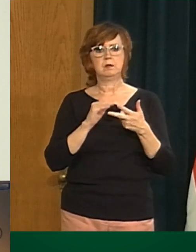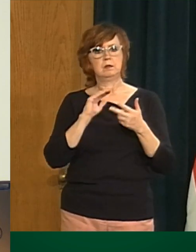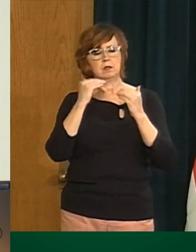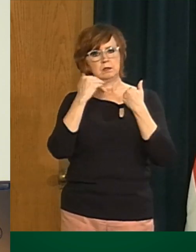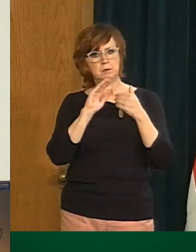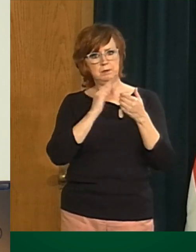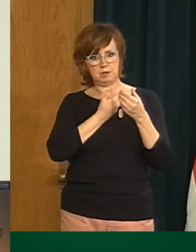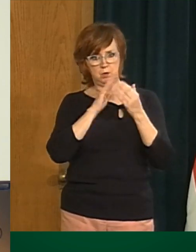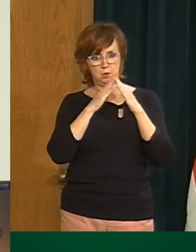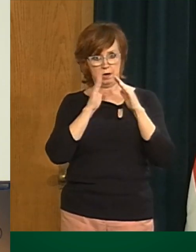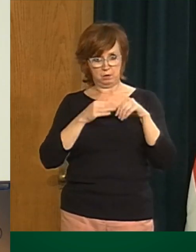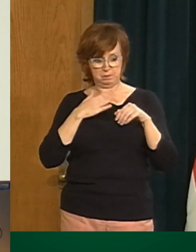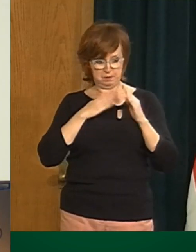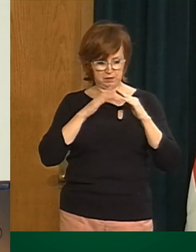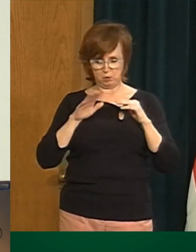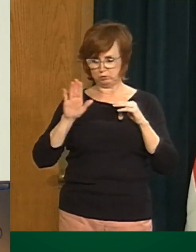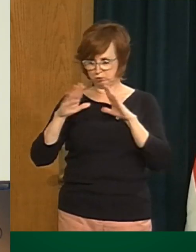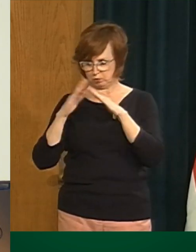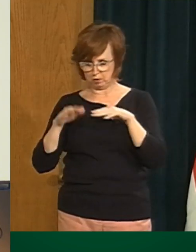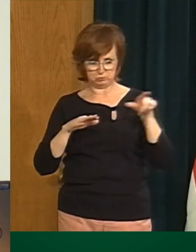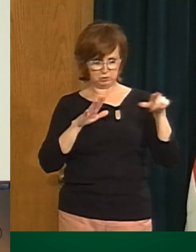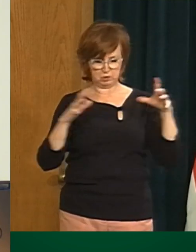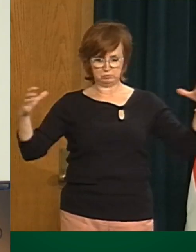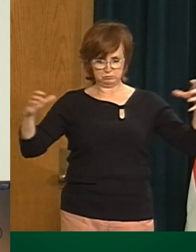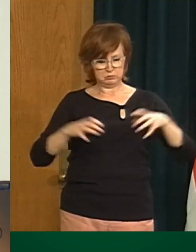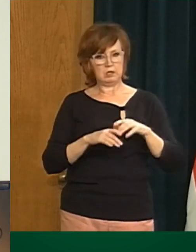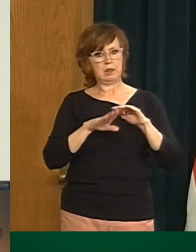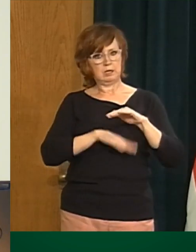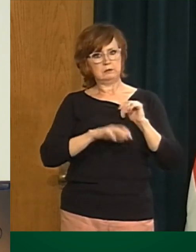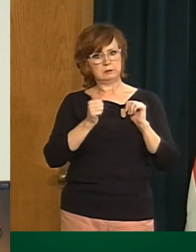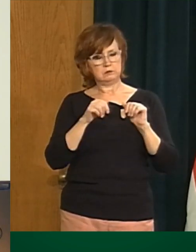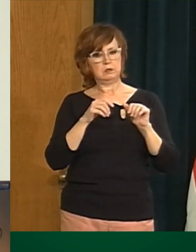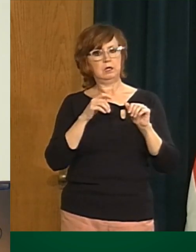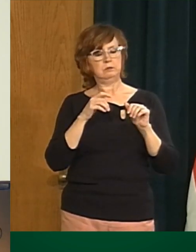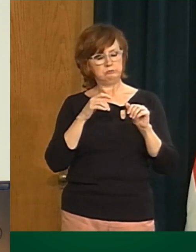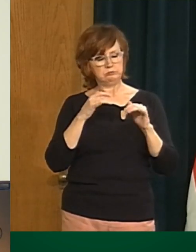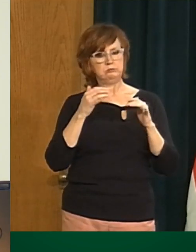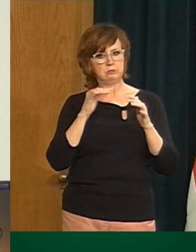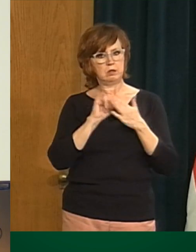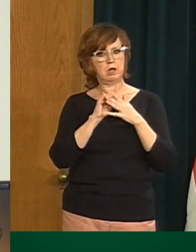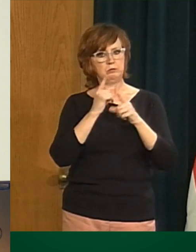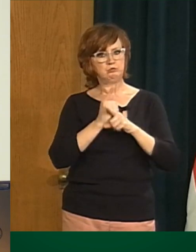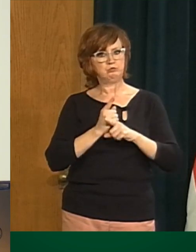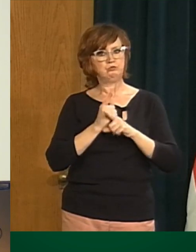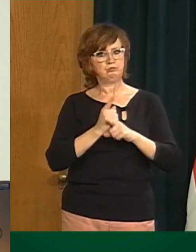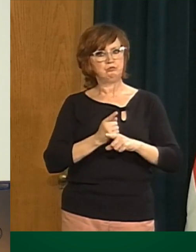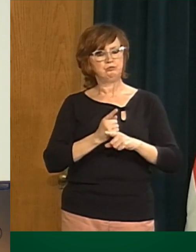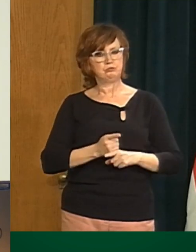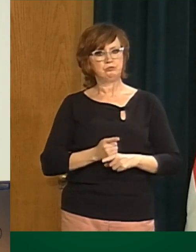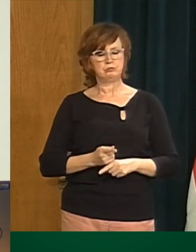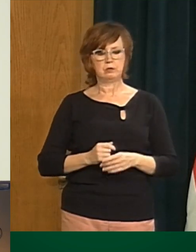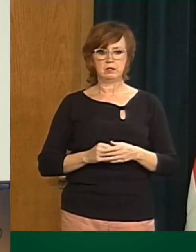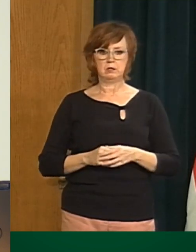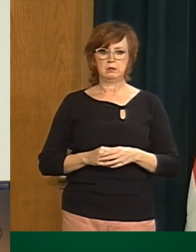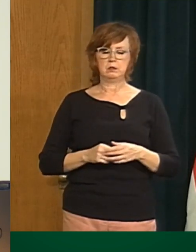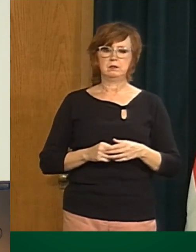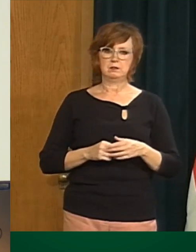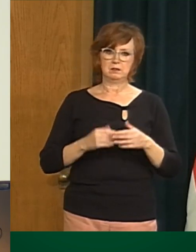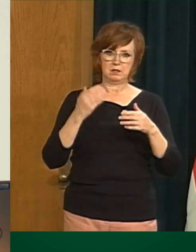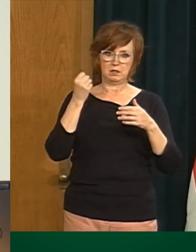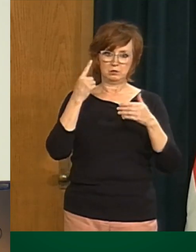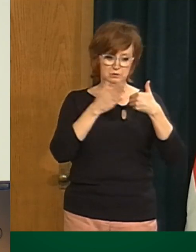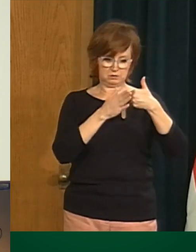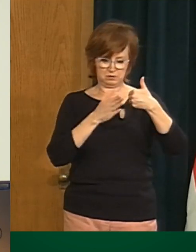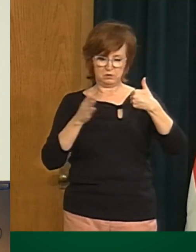along, we will see some local areas with increased transmission, and we'll have to understand